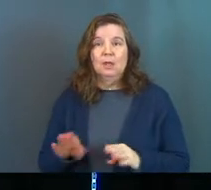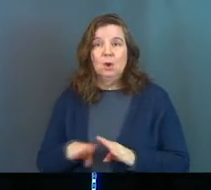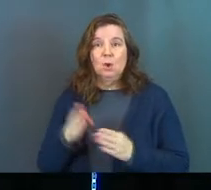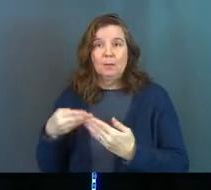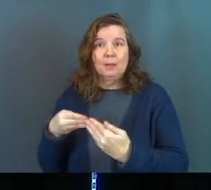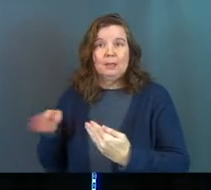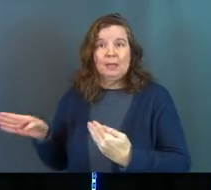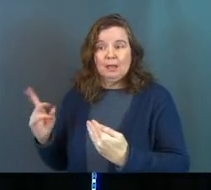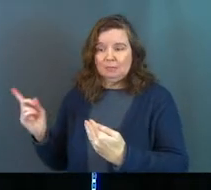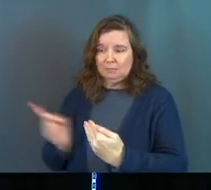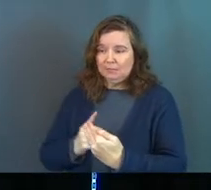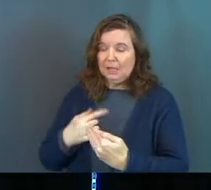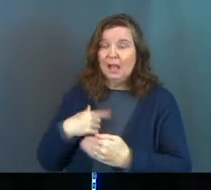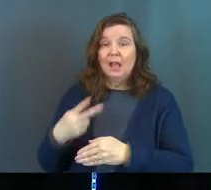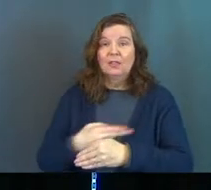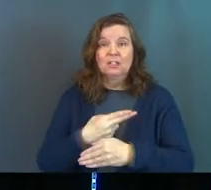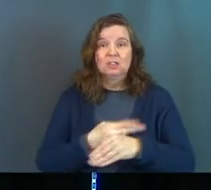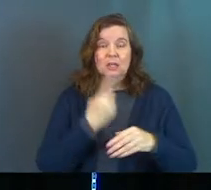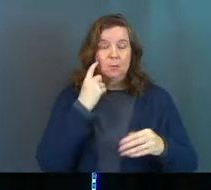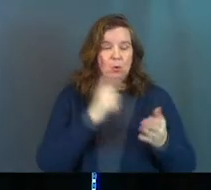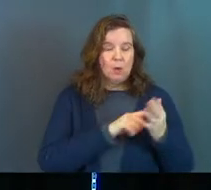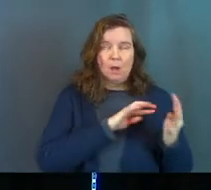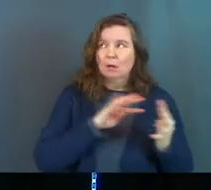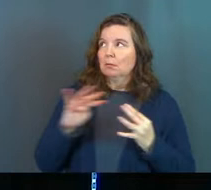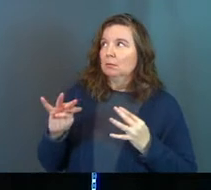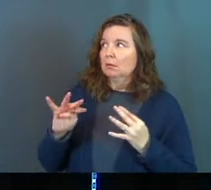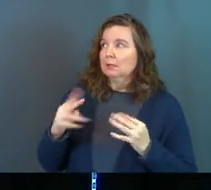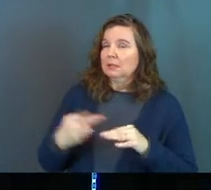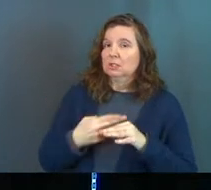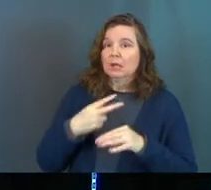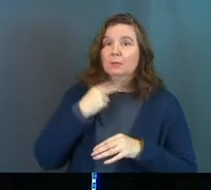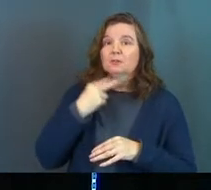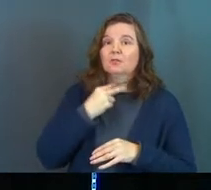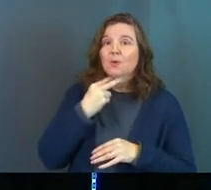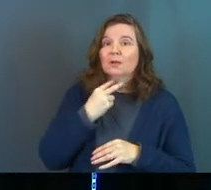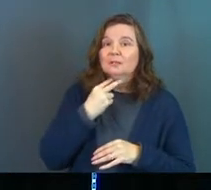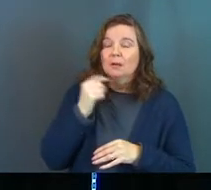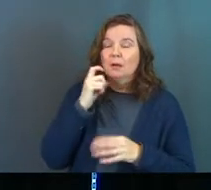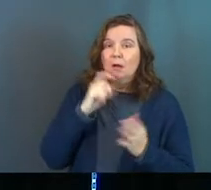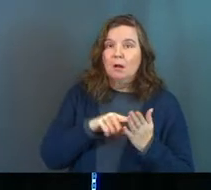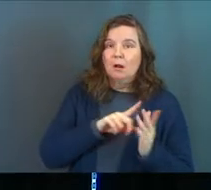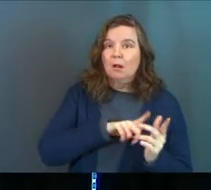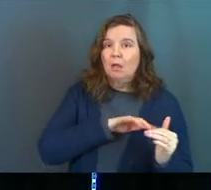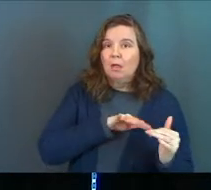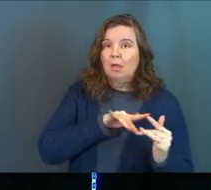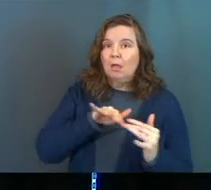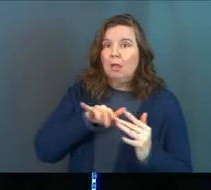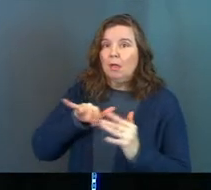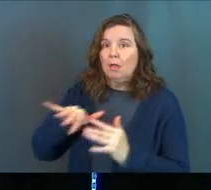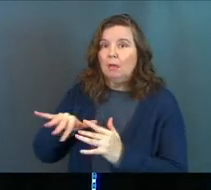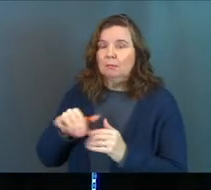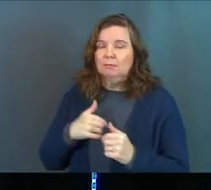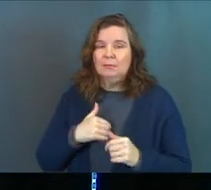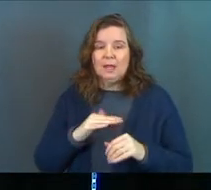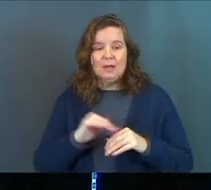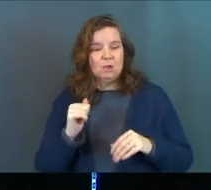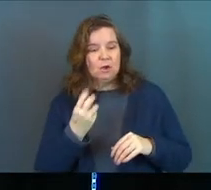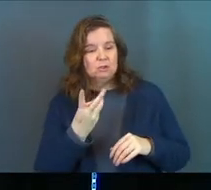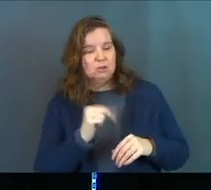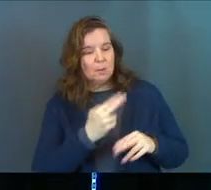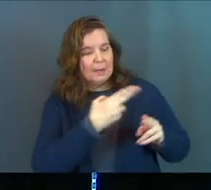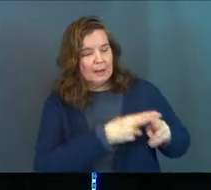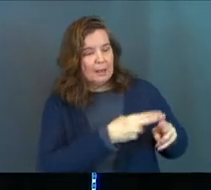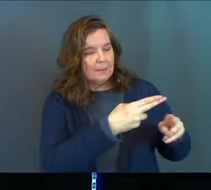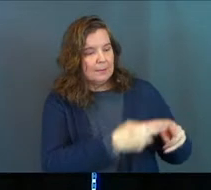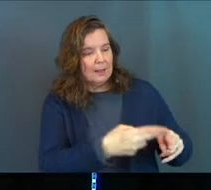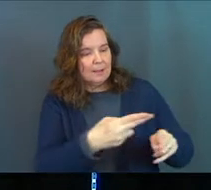opens the gate for him, he says. And the sheep recognize the shepherd's voice, and they come to him. And he calls his own sheep